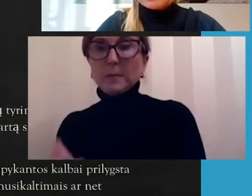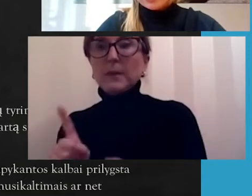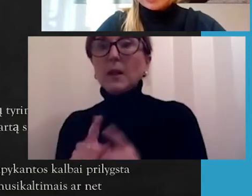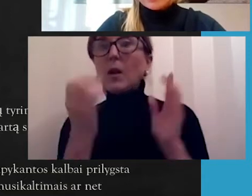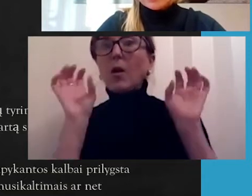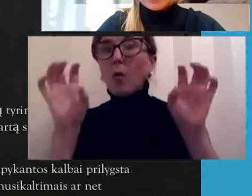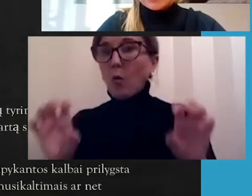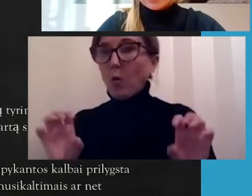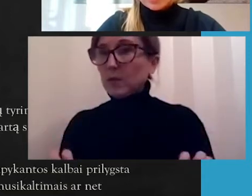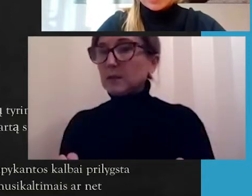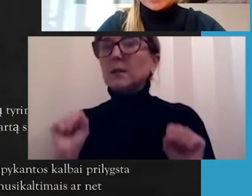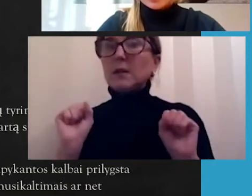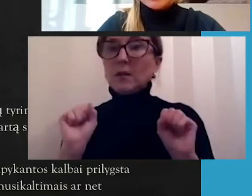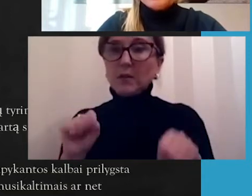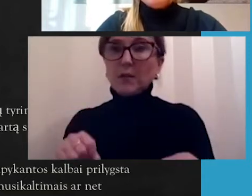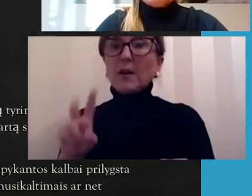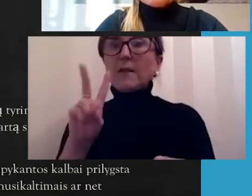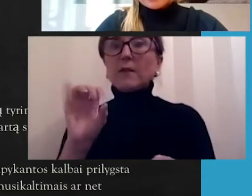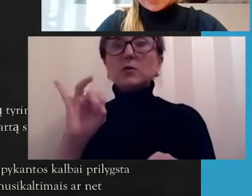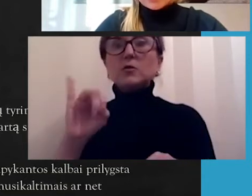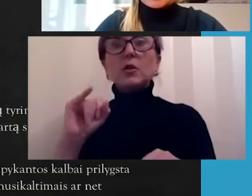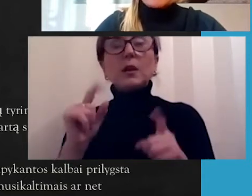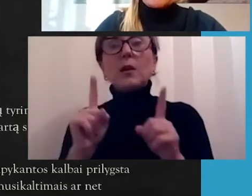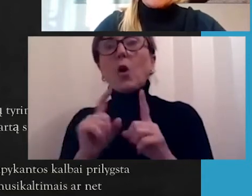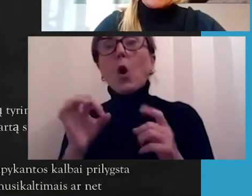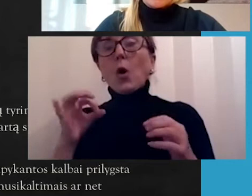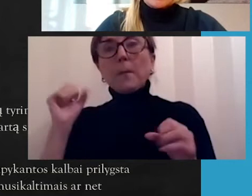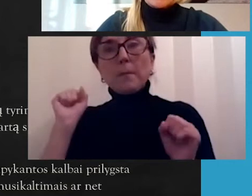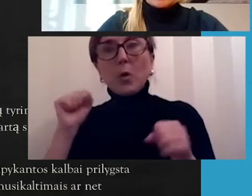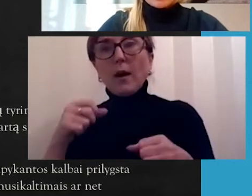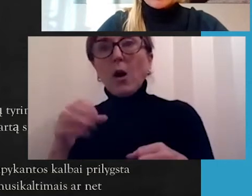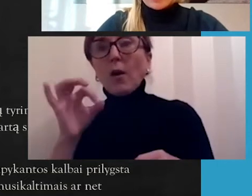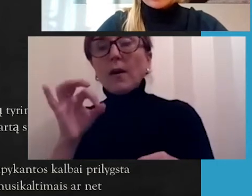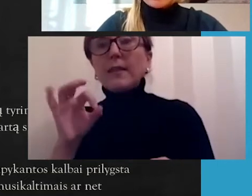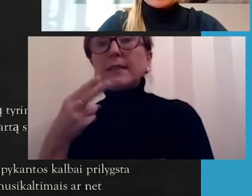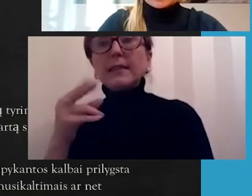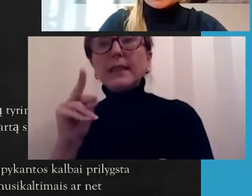purpose of NGOs, and nobody